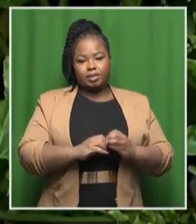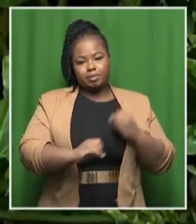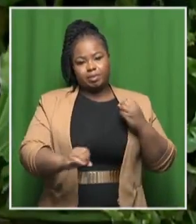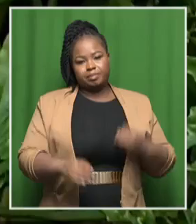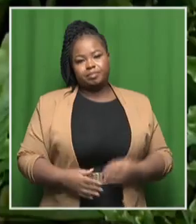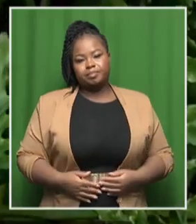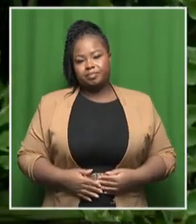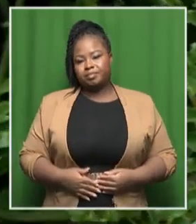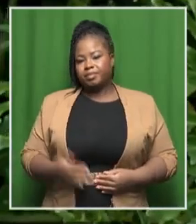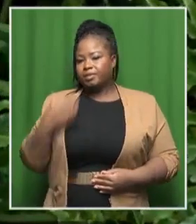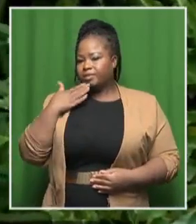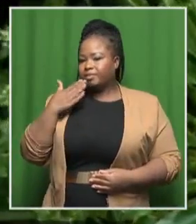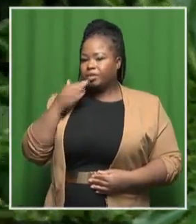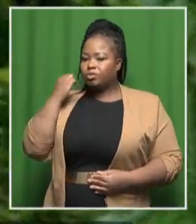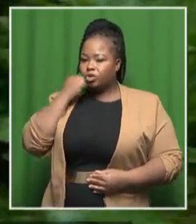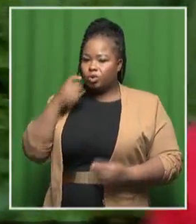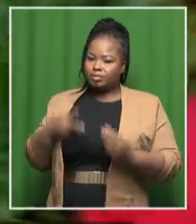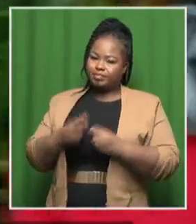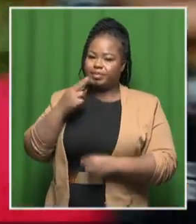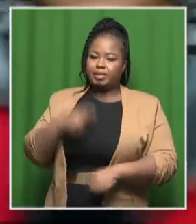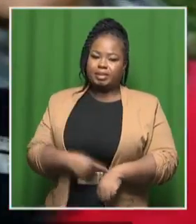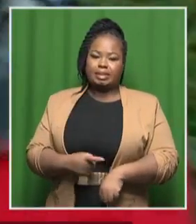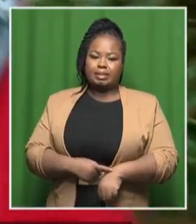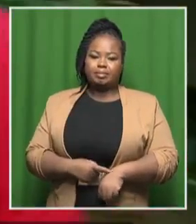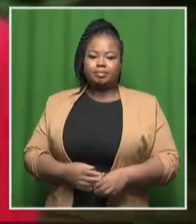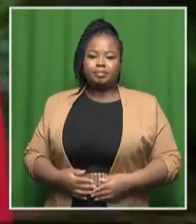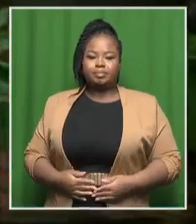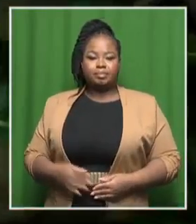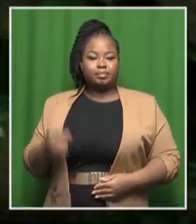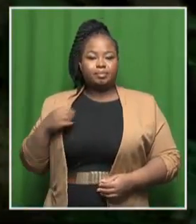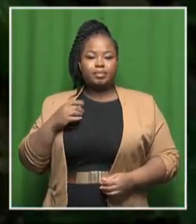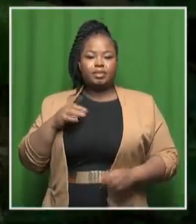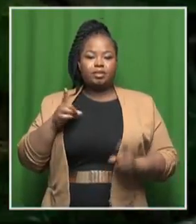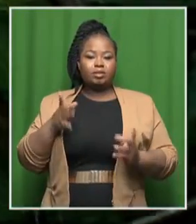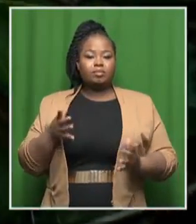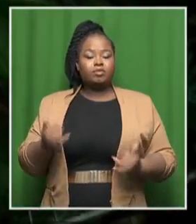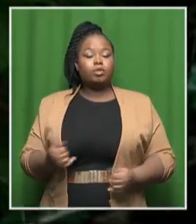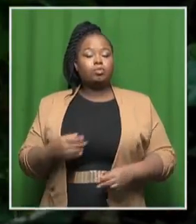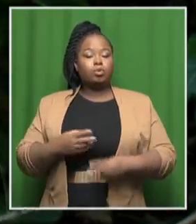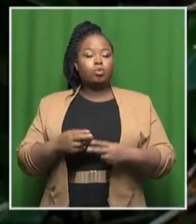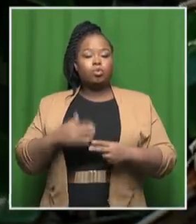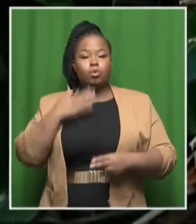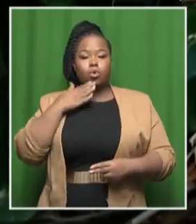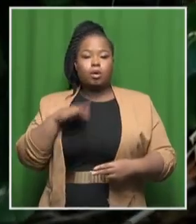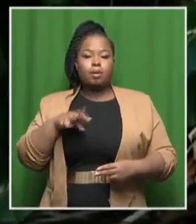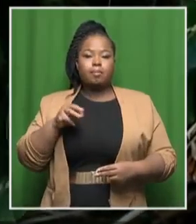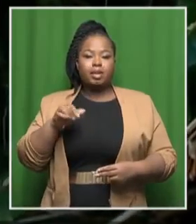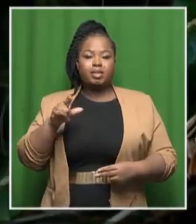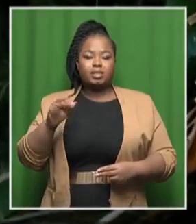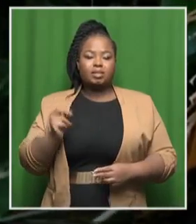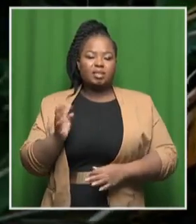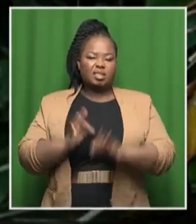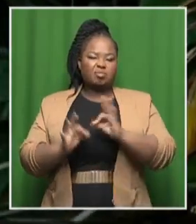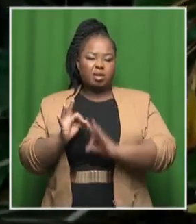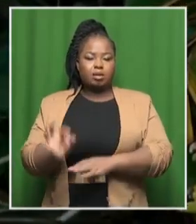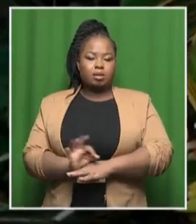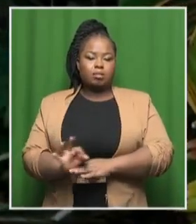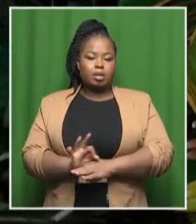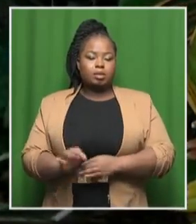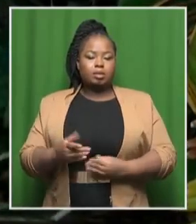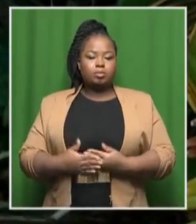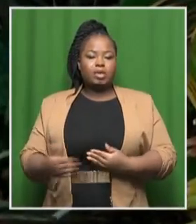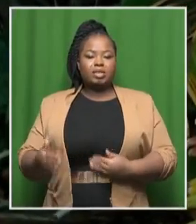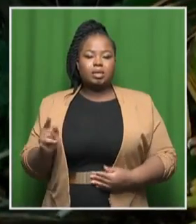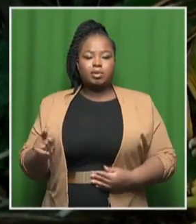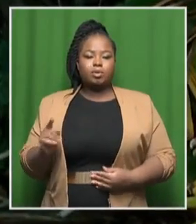you so much. Sorry to cut you there. Our time is up. The Senior Director for Water and Sanitation, Mr. Barry Martin, speaking about the plans they have in place to